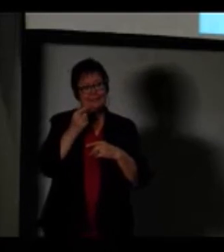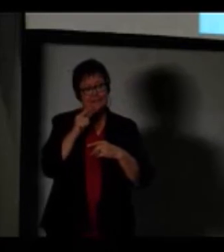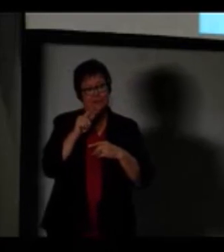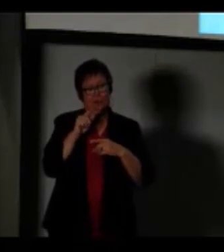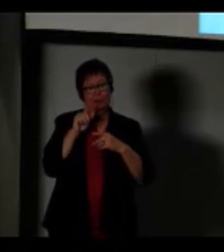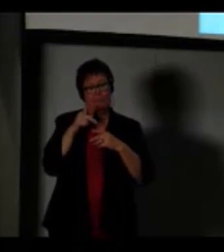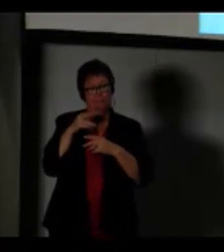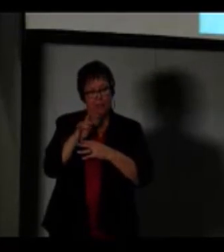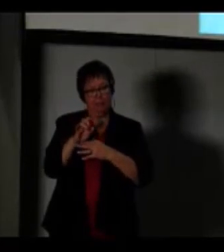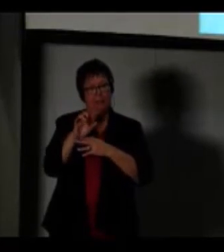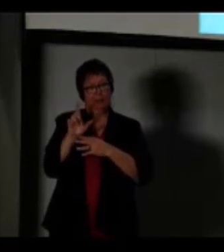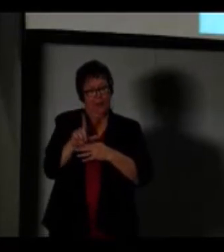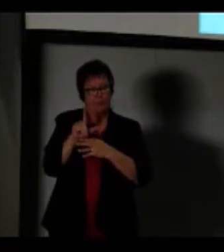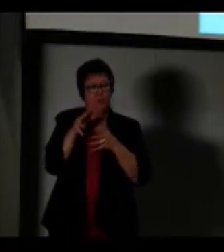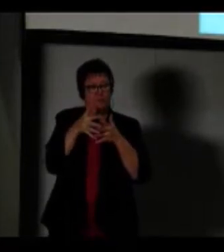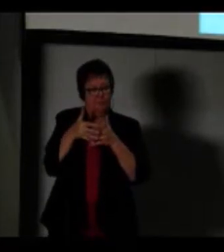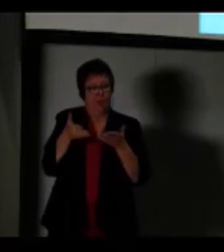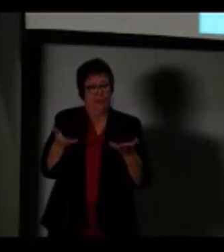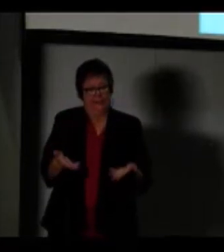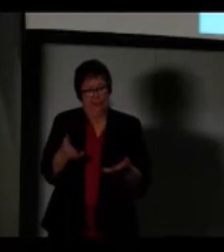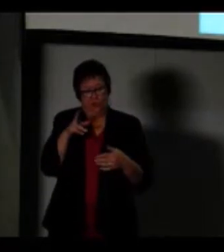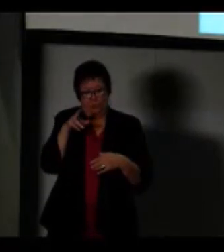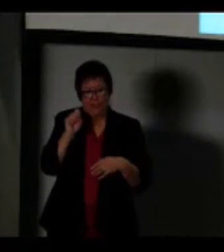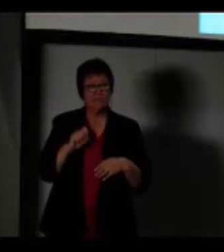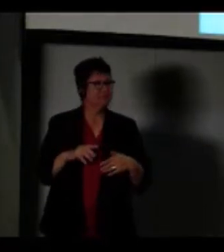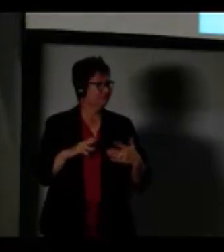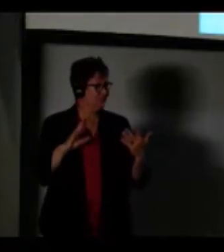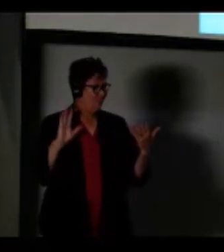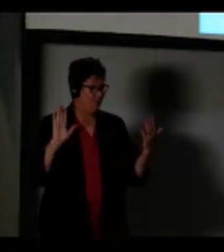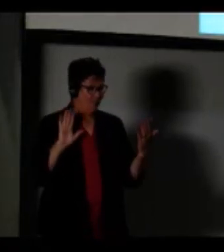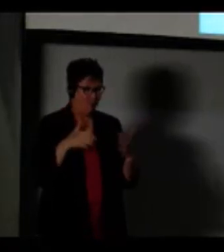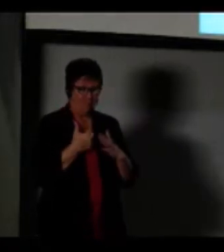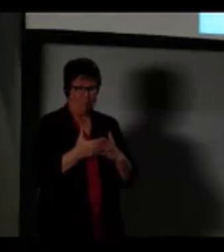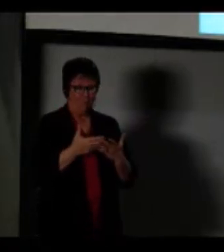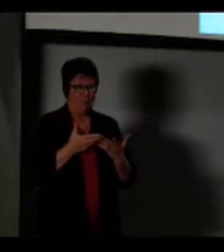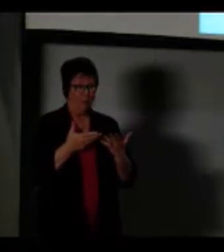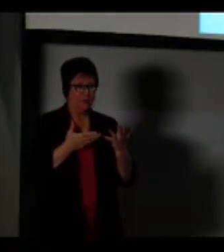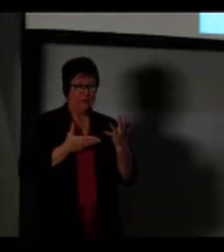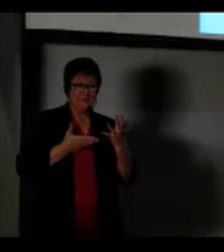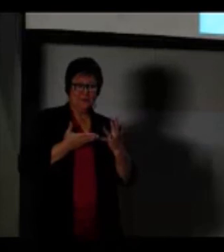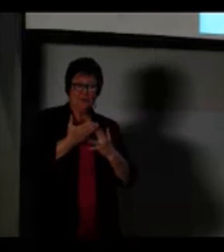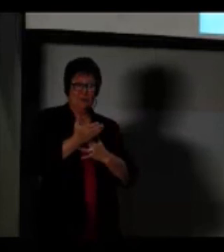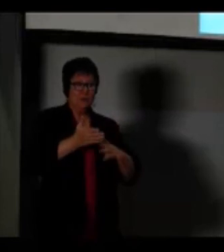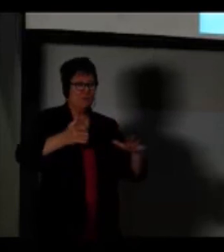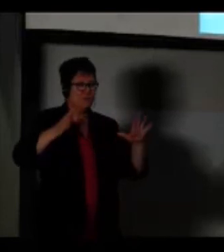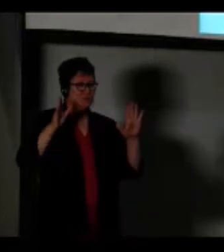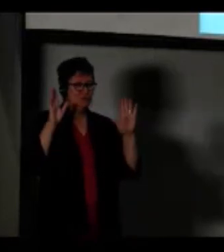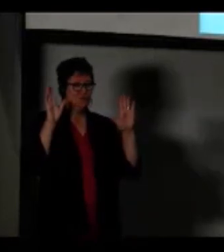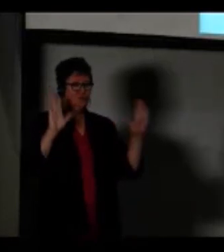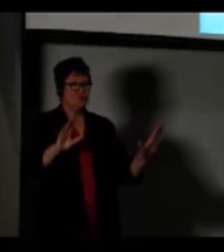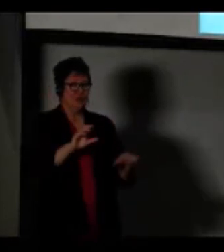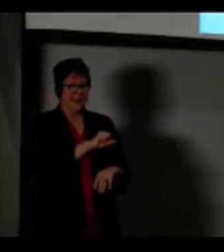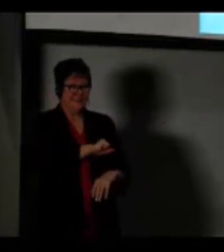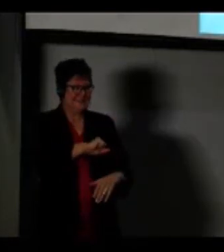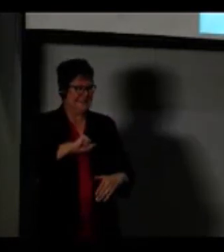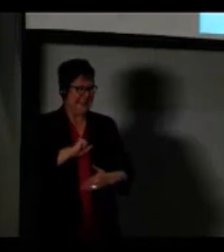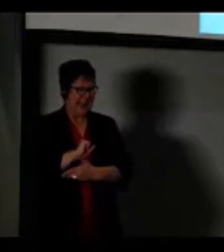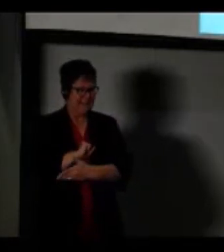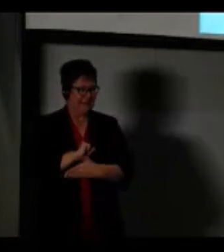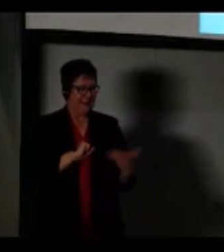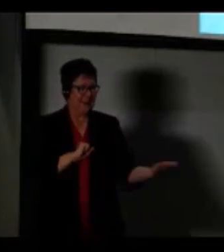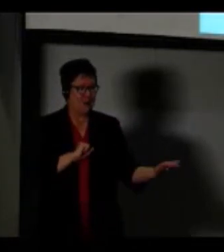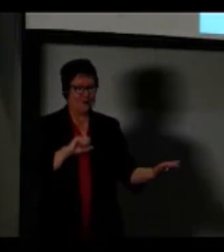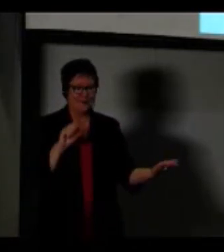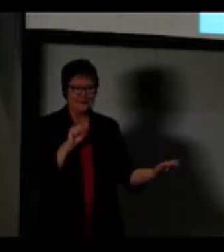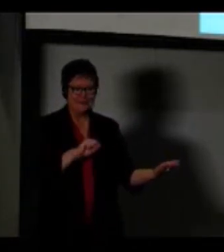States. All of this is provided through the great staff that I have here at the Smithsonian that